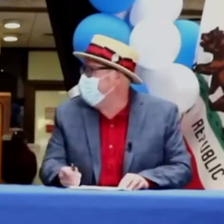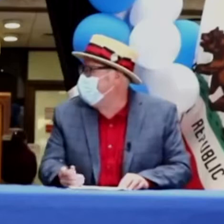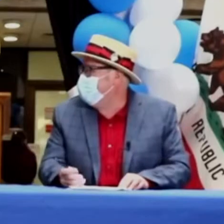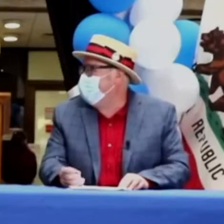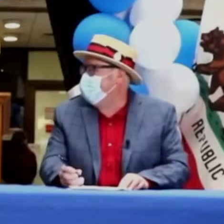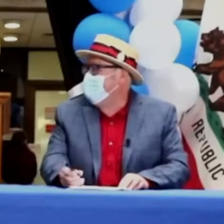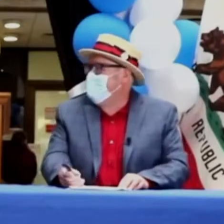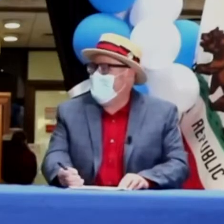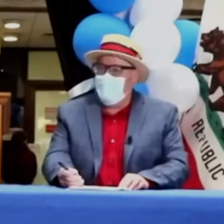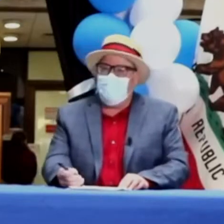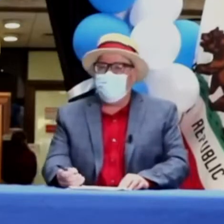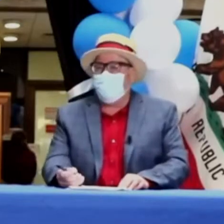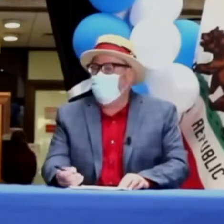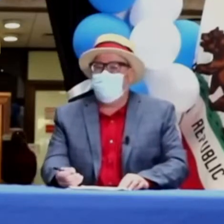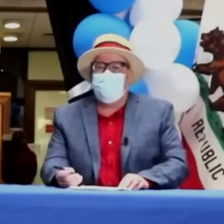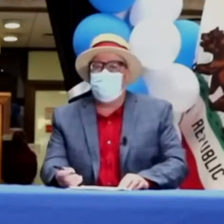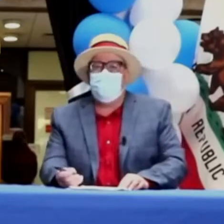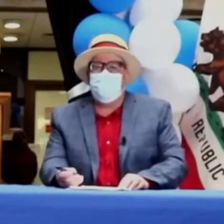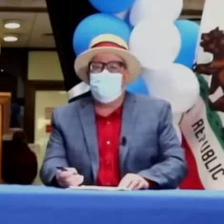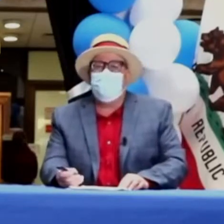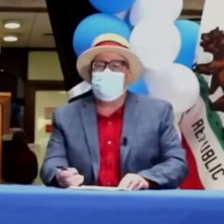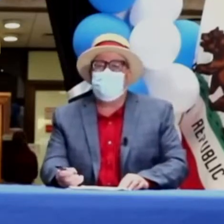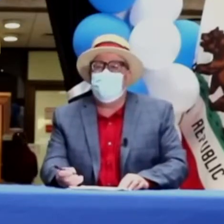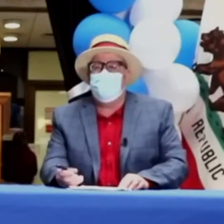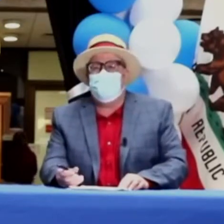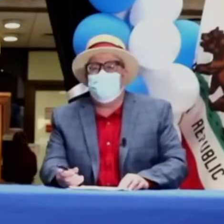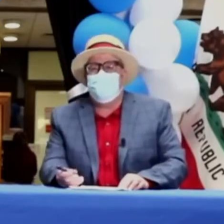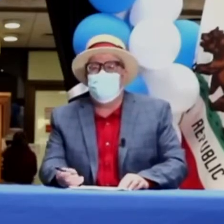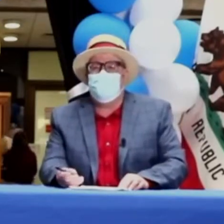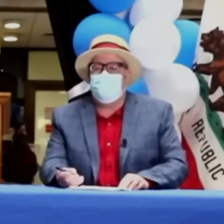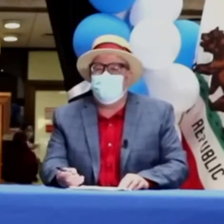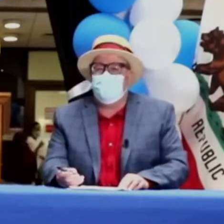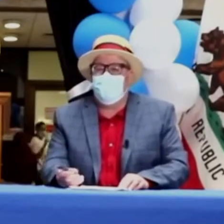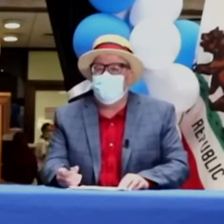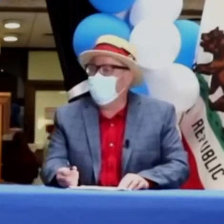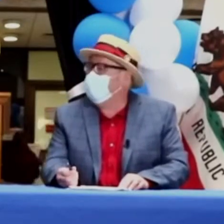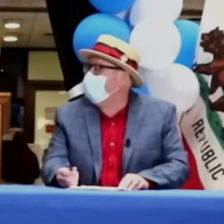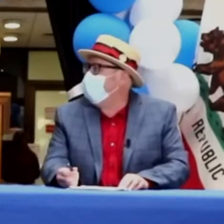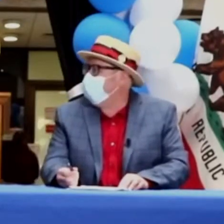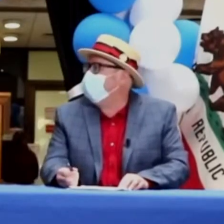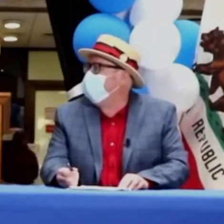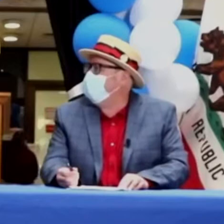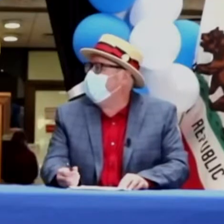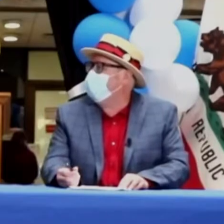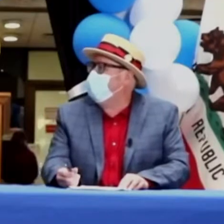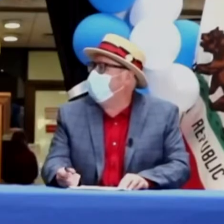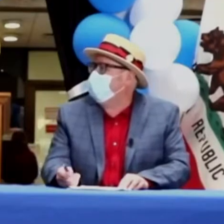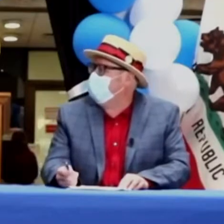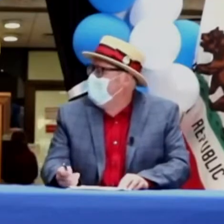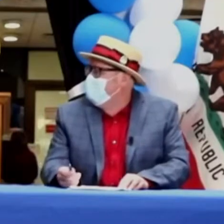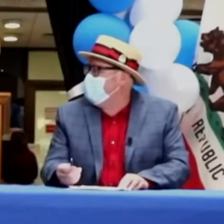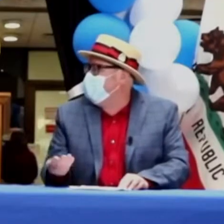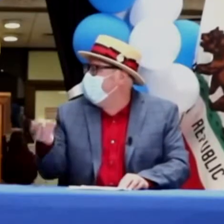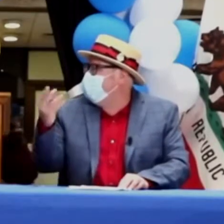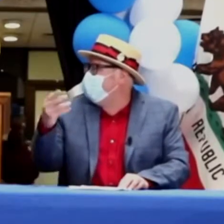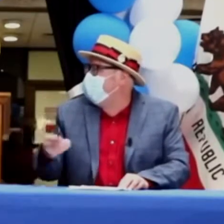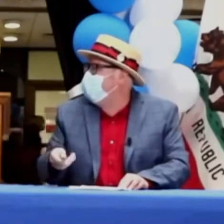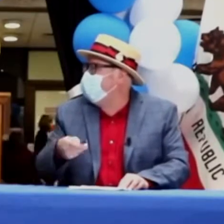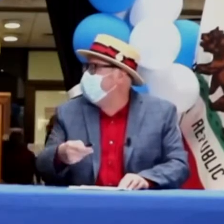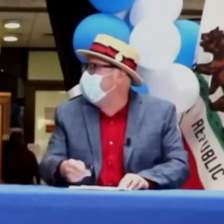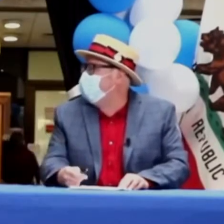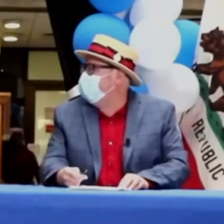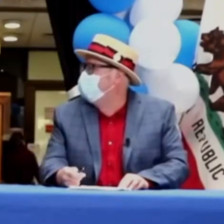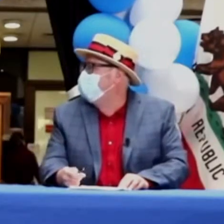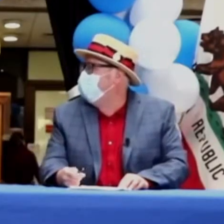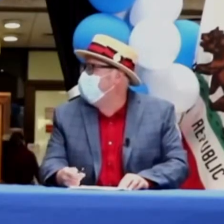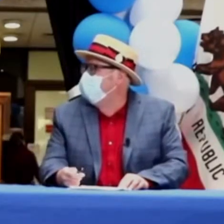earlier. I understand there's a lot of things to be excited about here in Santa Clara County, as well as the state of California. Shannon, can you tell us a little bit about what's